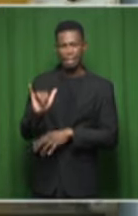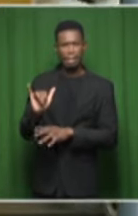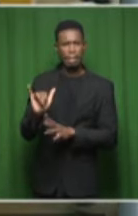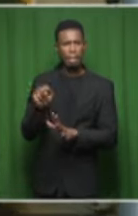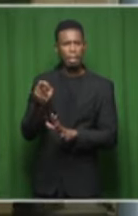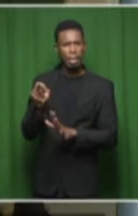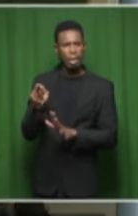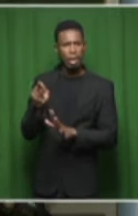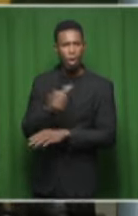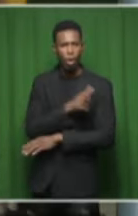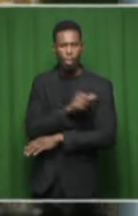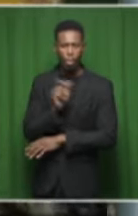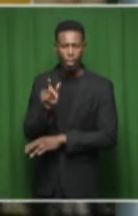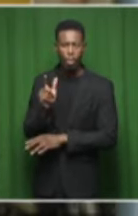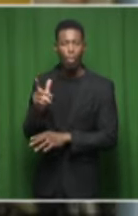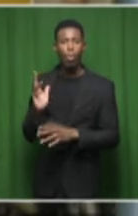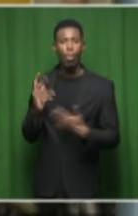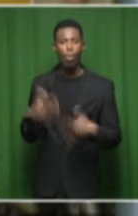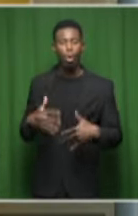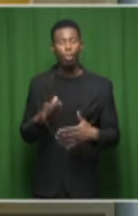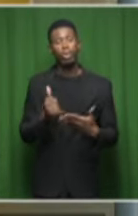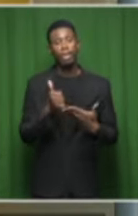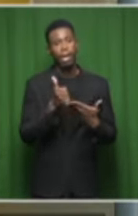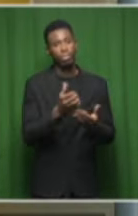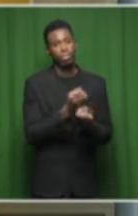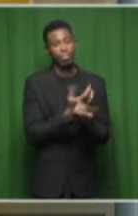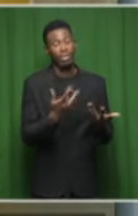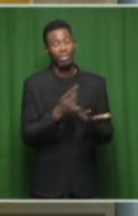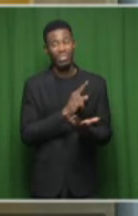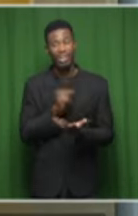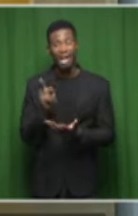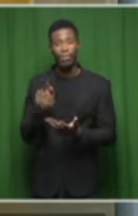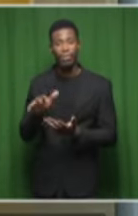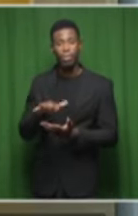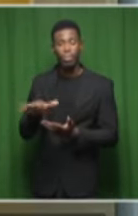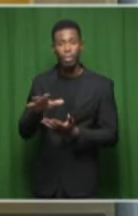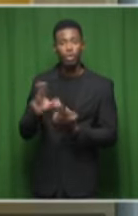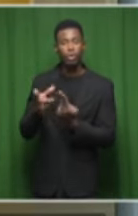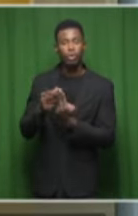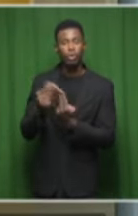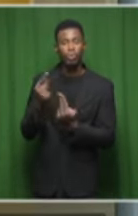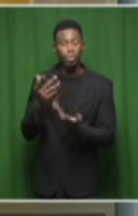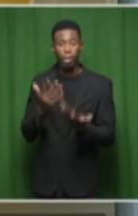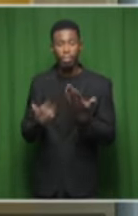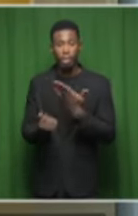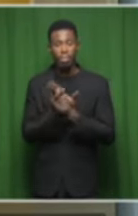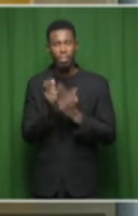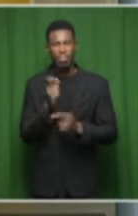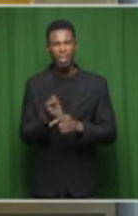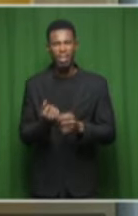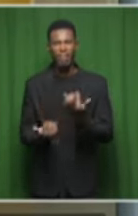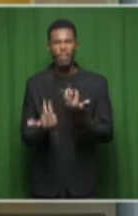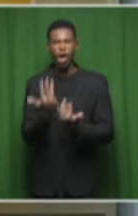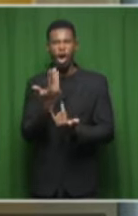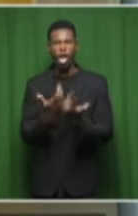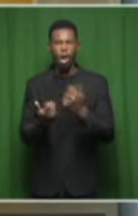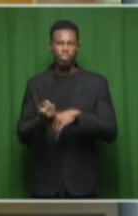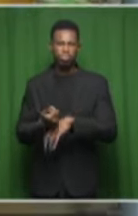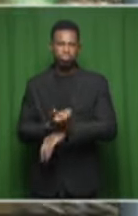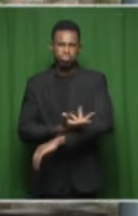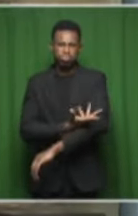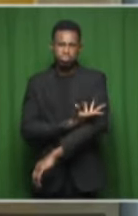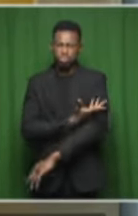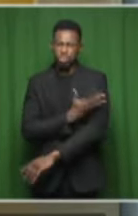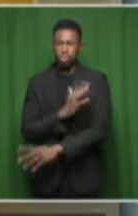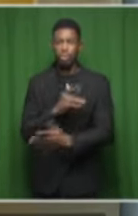for specialized treatment. This facility also has a burn unit, a radiology unit, so it's really going to service so many community members in this particular